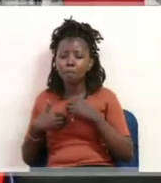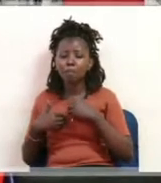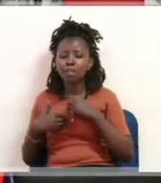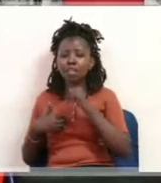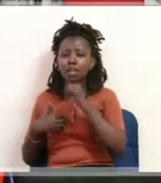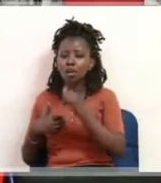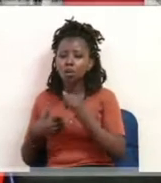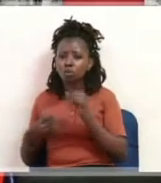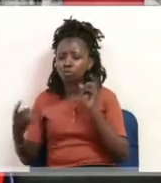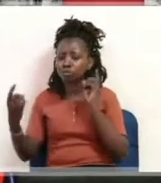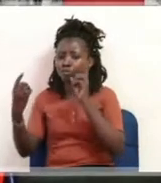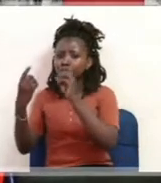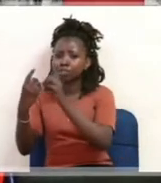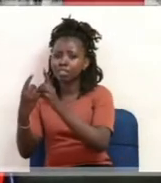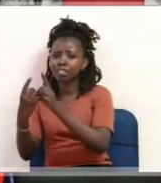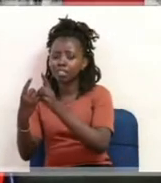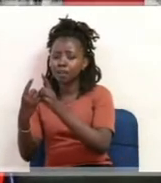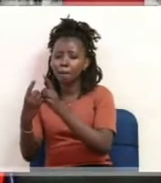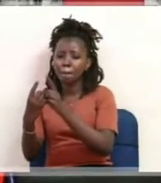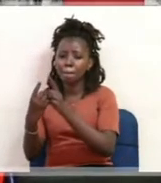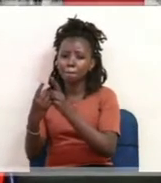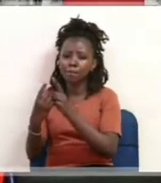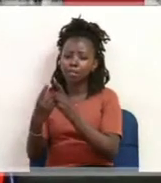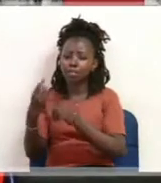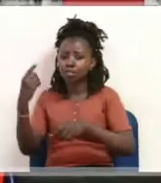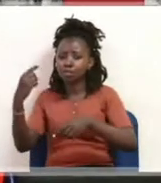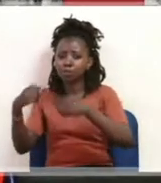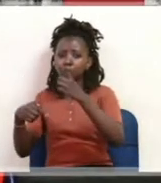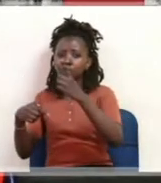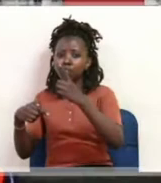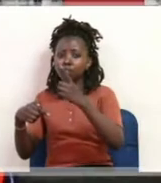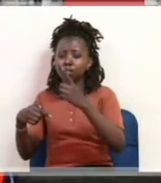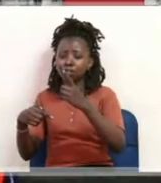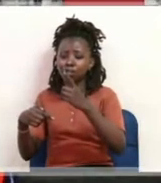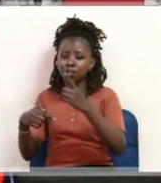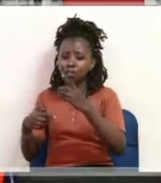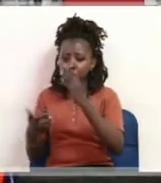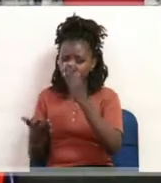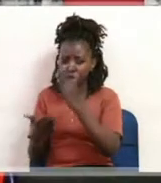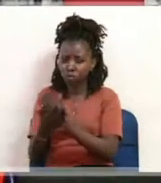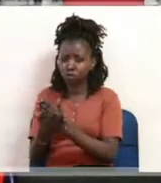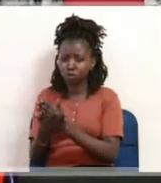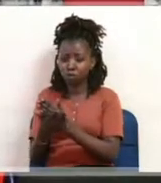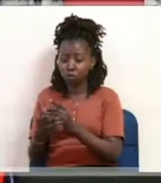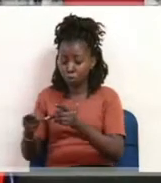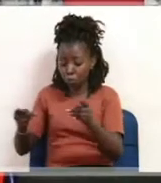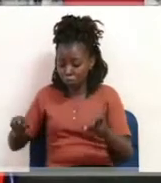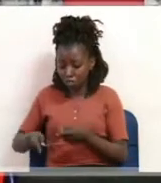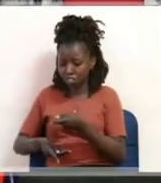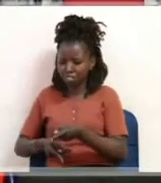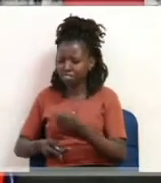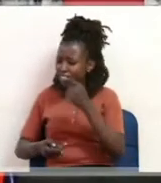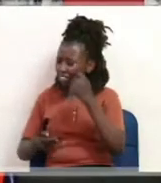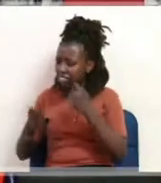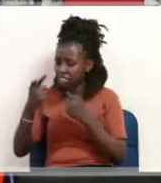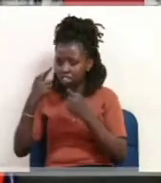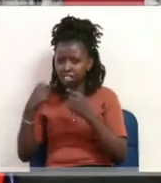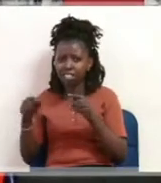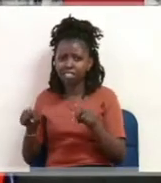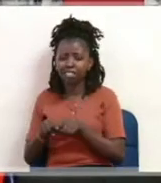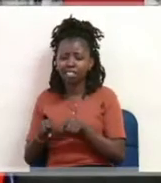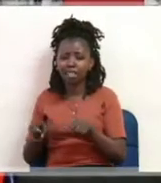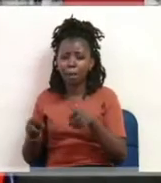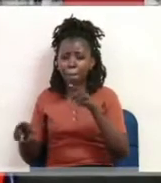my head is bloody but unbored. Behold, this place of wrath and tears looms before the horror of a